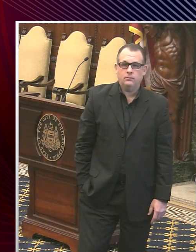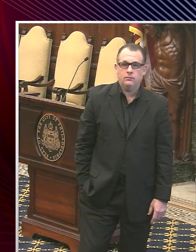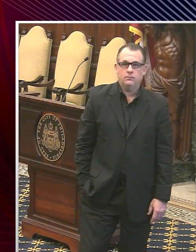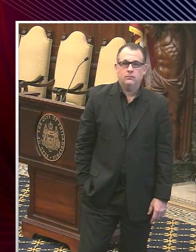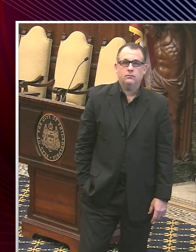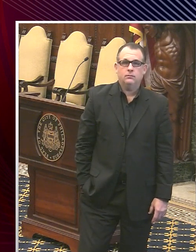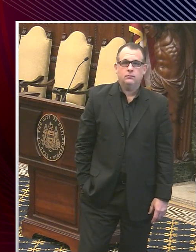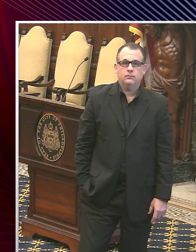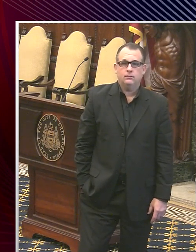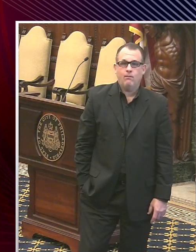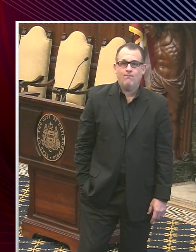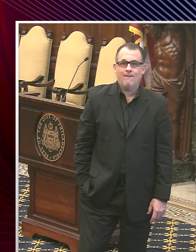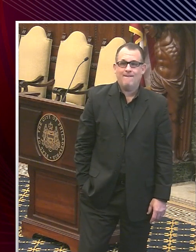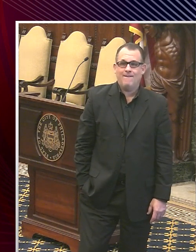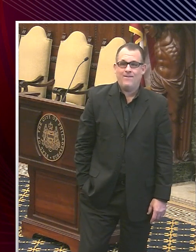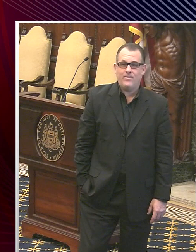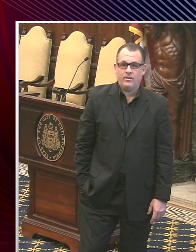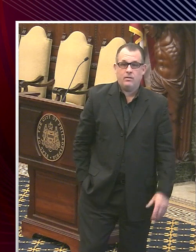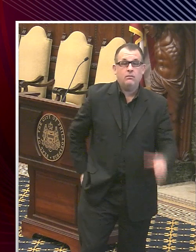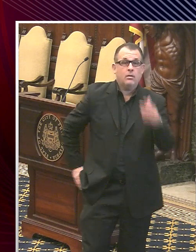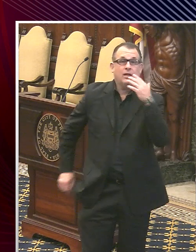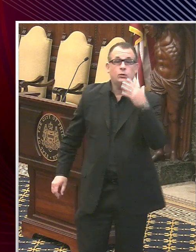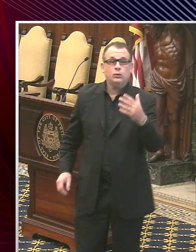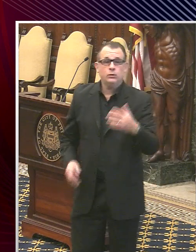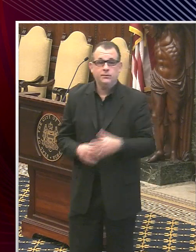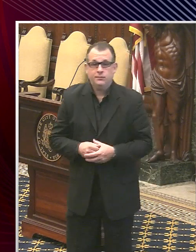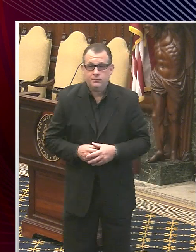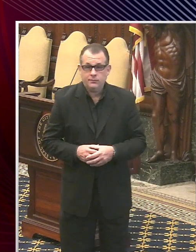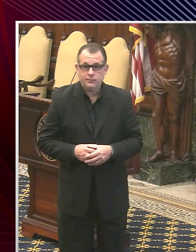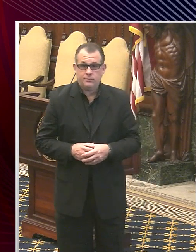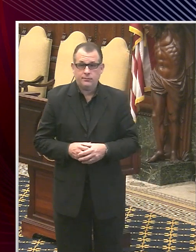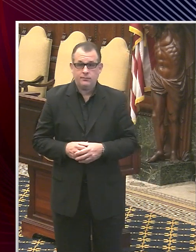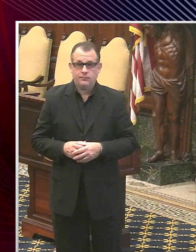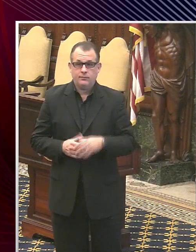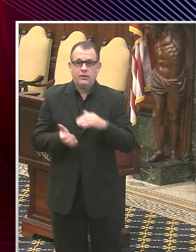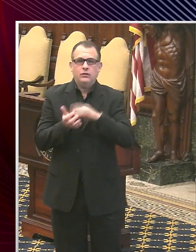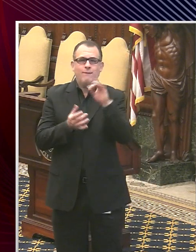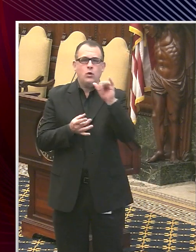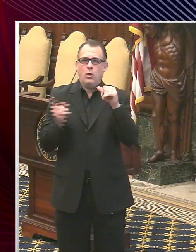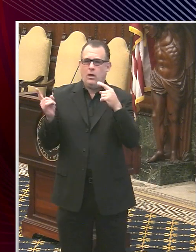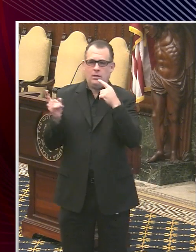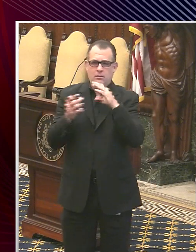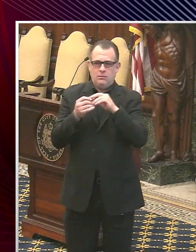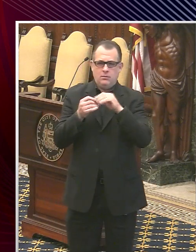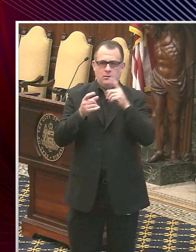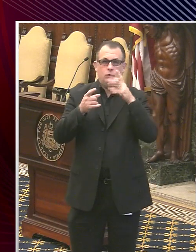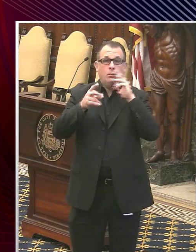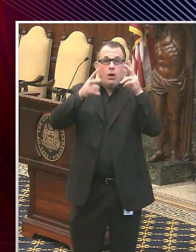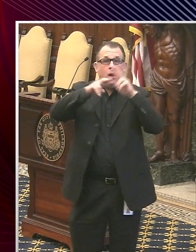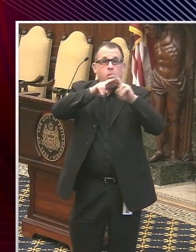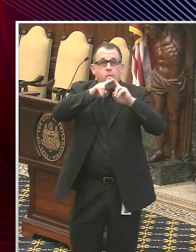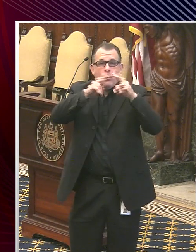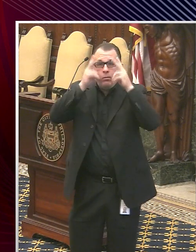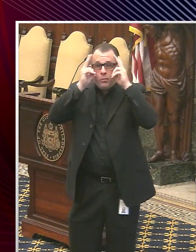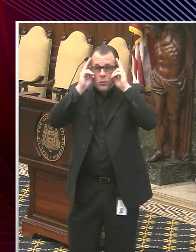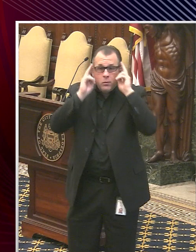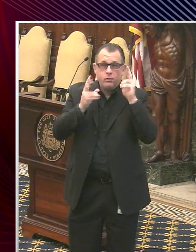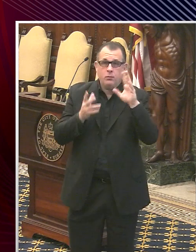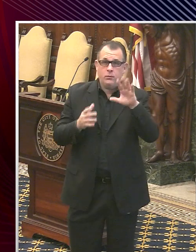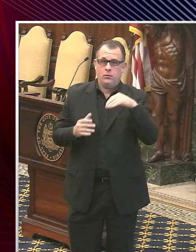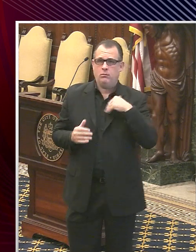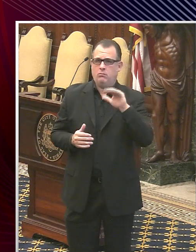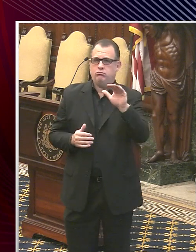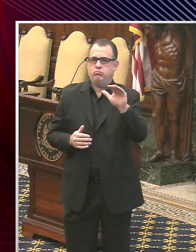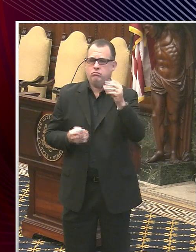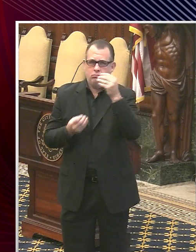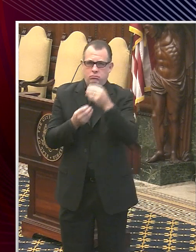salud. Muchas gracias. I should be clear, though, that we are not prohibiting barbershops from operating with these restrictions. El